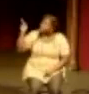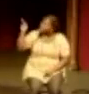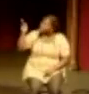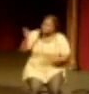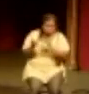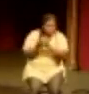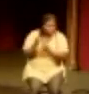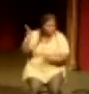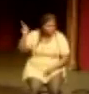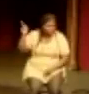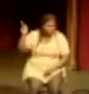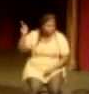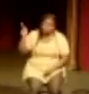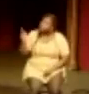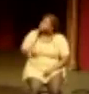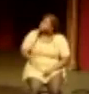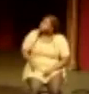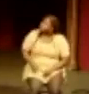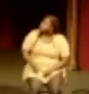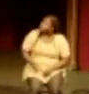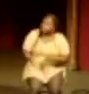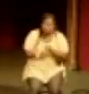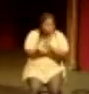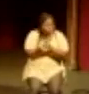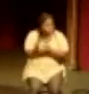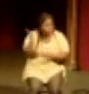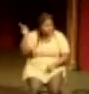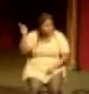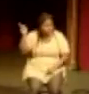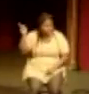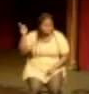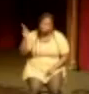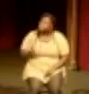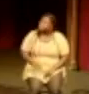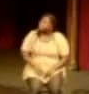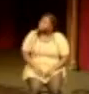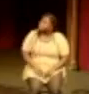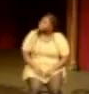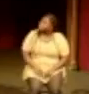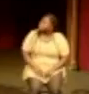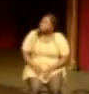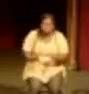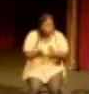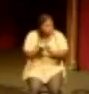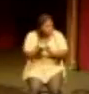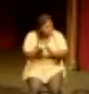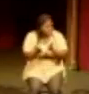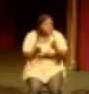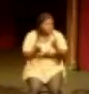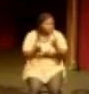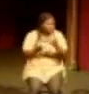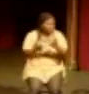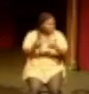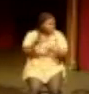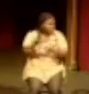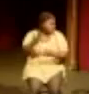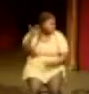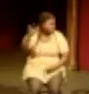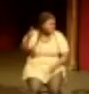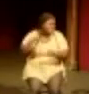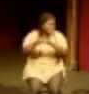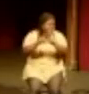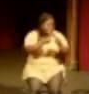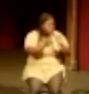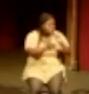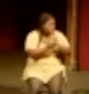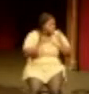but nursing, EOP&S, pharmacy. The list goes on and on with these kind of graduation